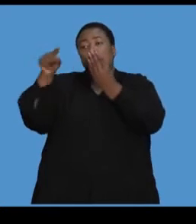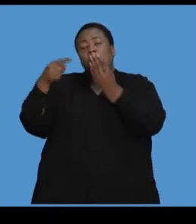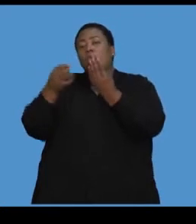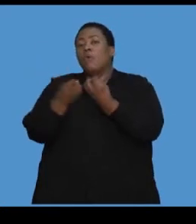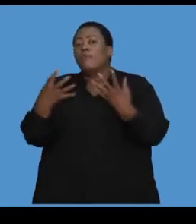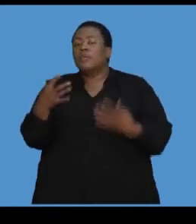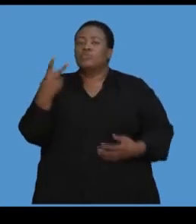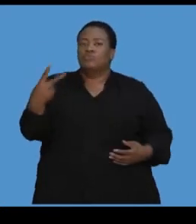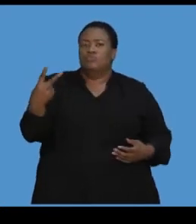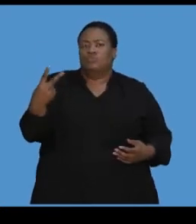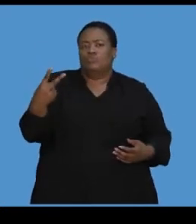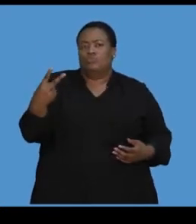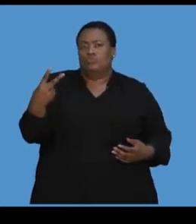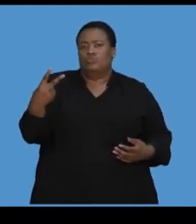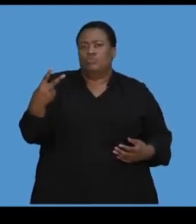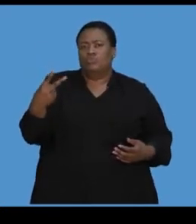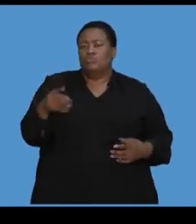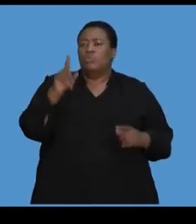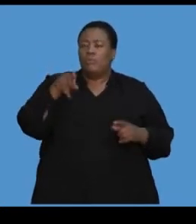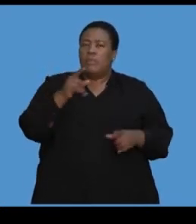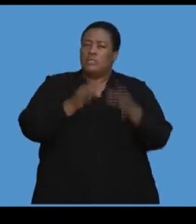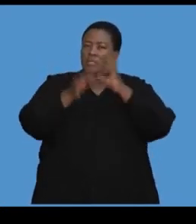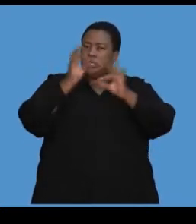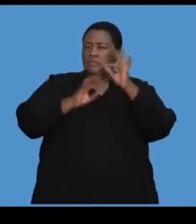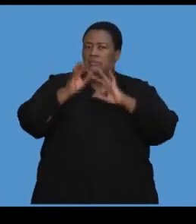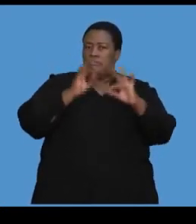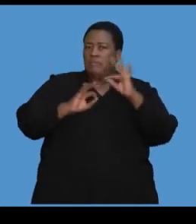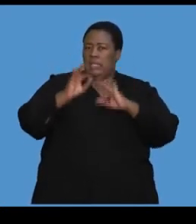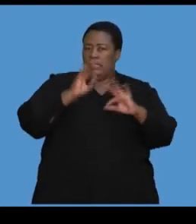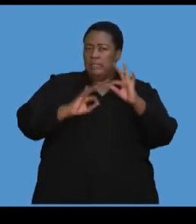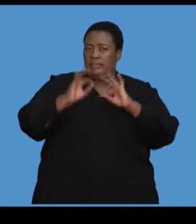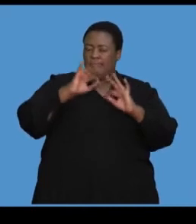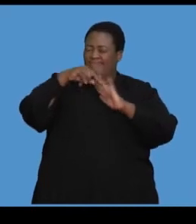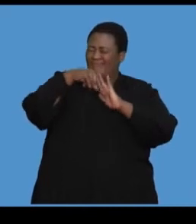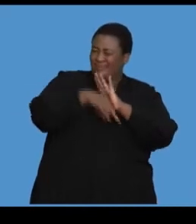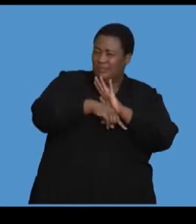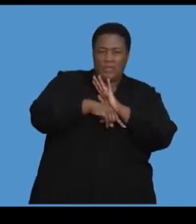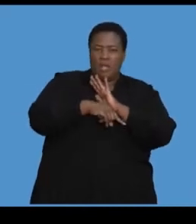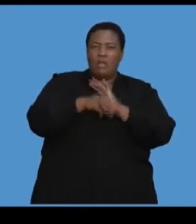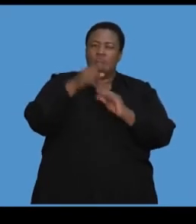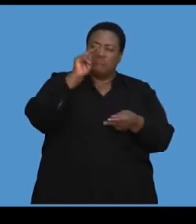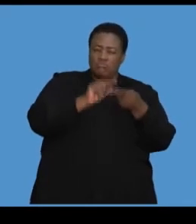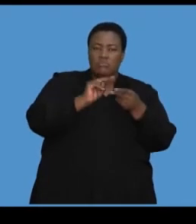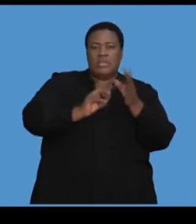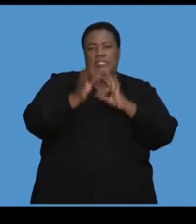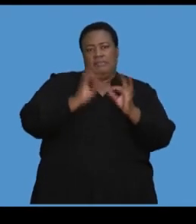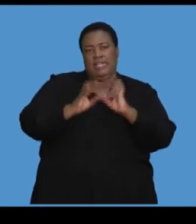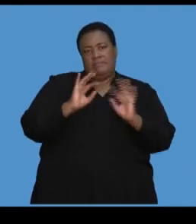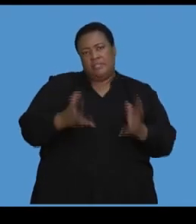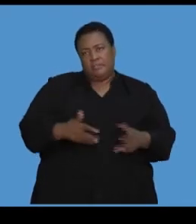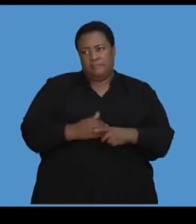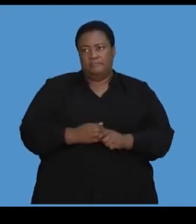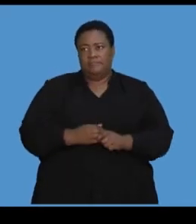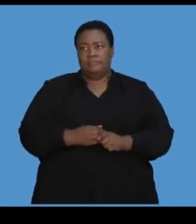mark allocation there, which is only 2 marks. So you need to briefly explain there. You don't have to go in detail. Right,